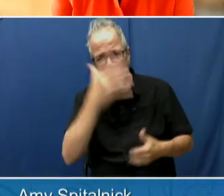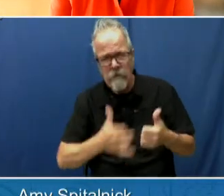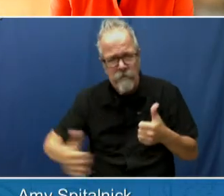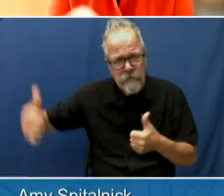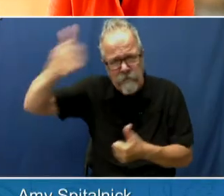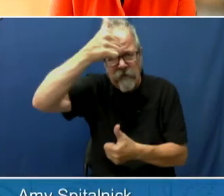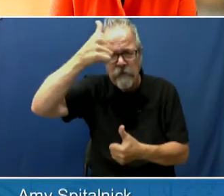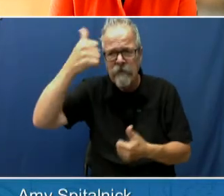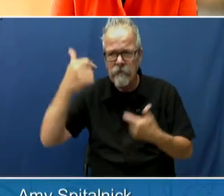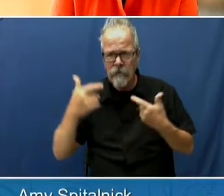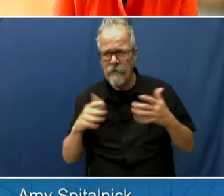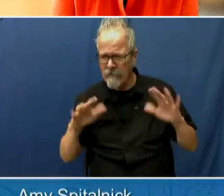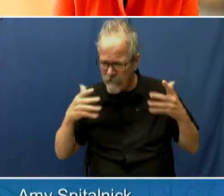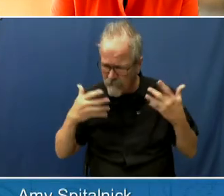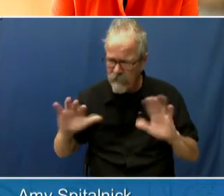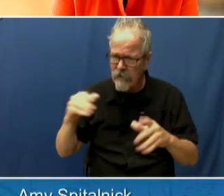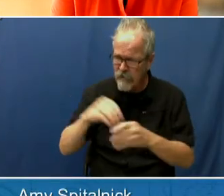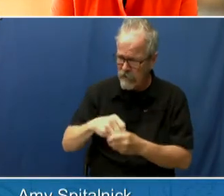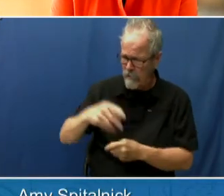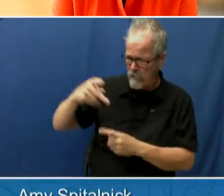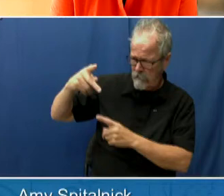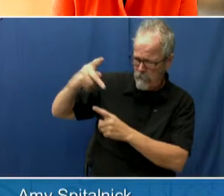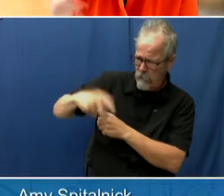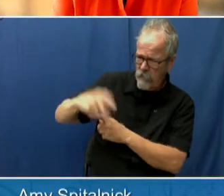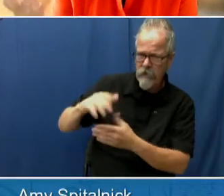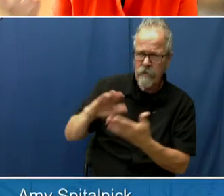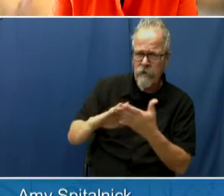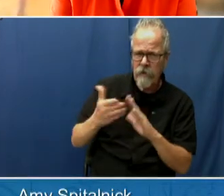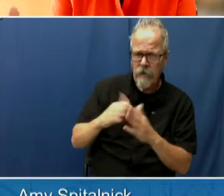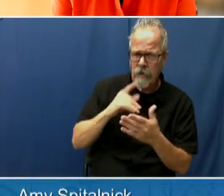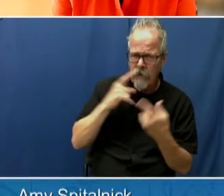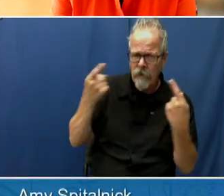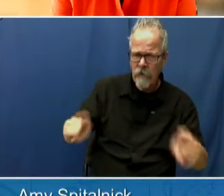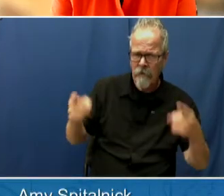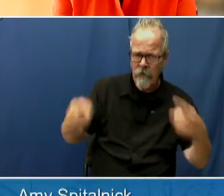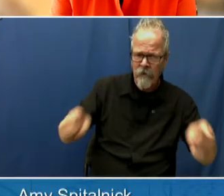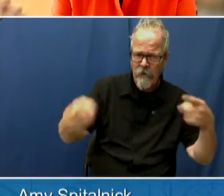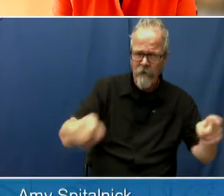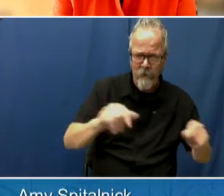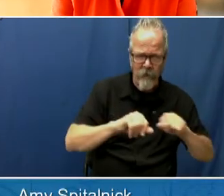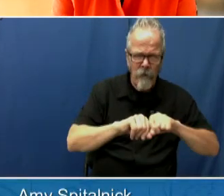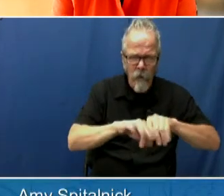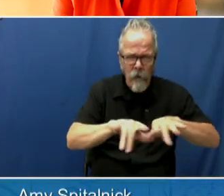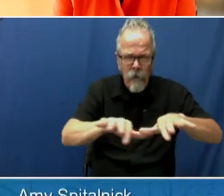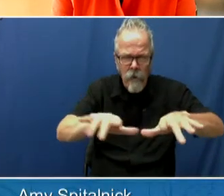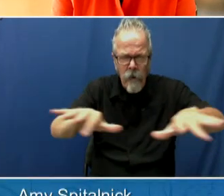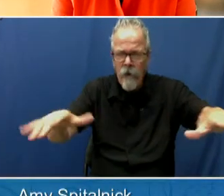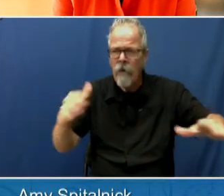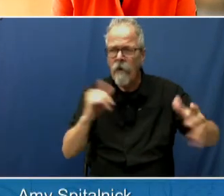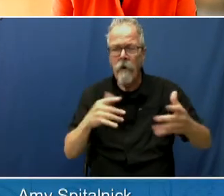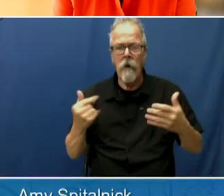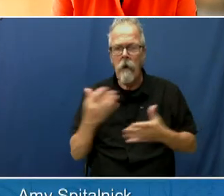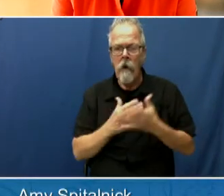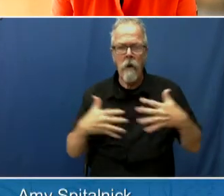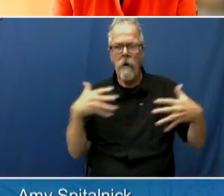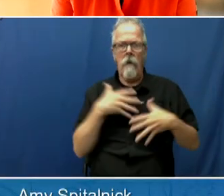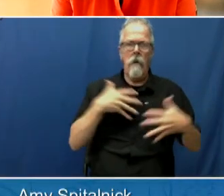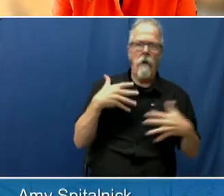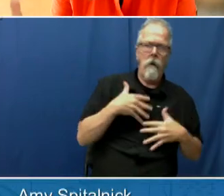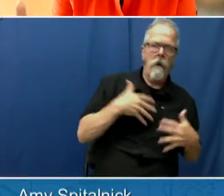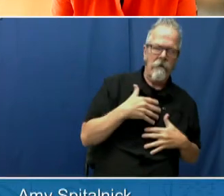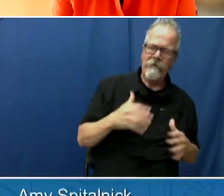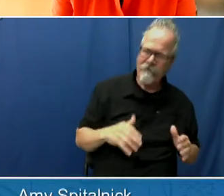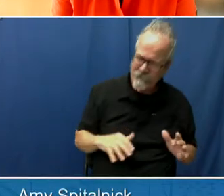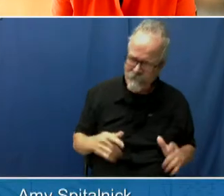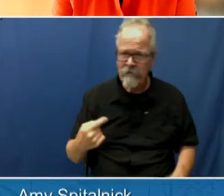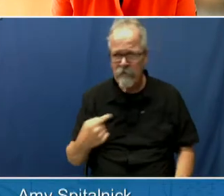racist violence is what followed. And so at Integrity First for America, we're holding these extremists accountable in court with a federal